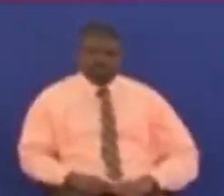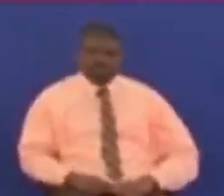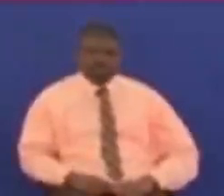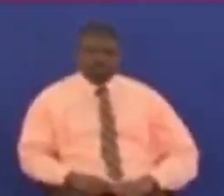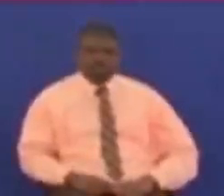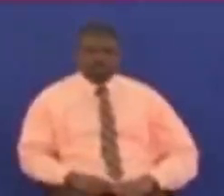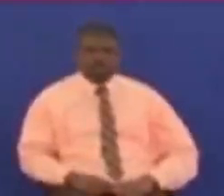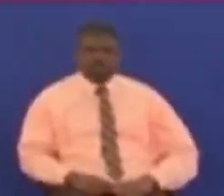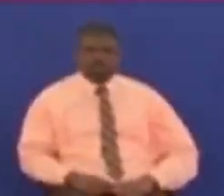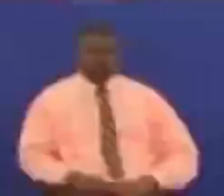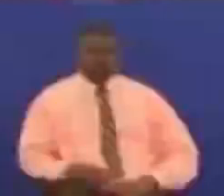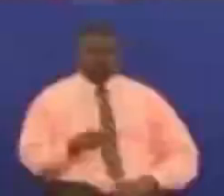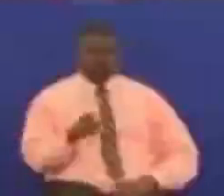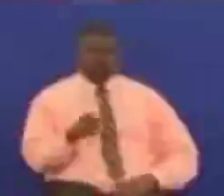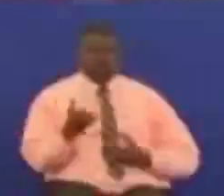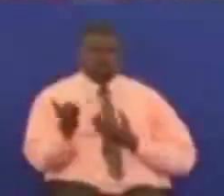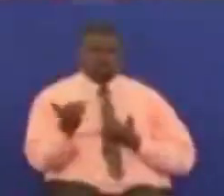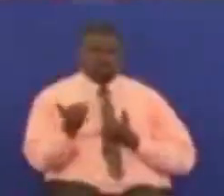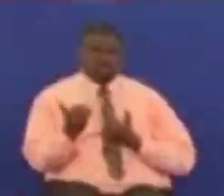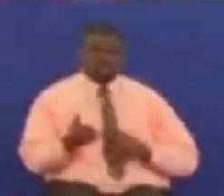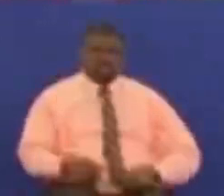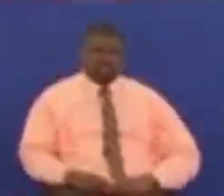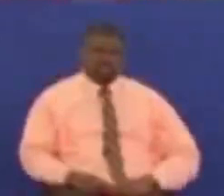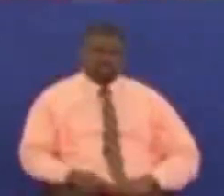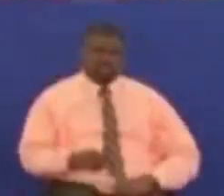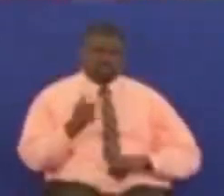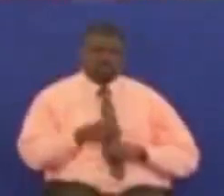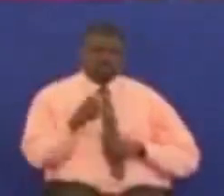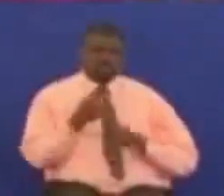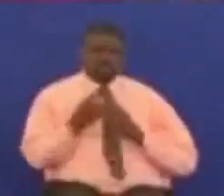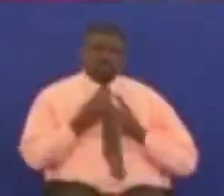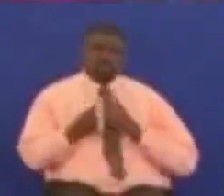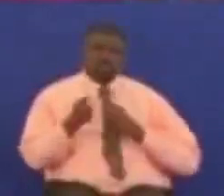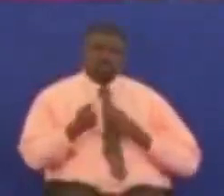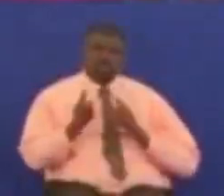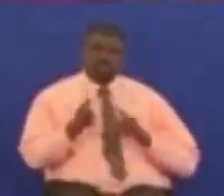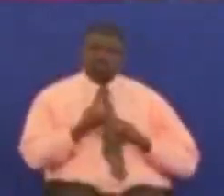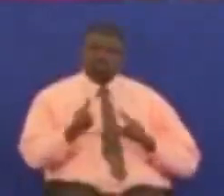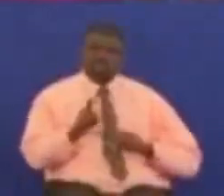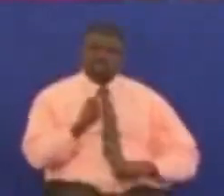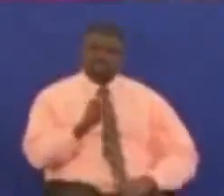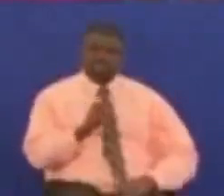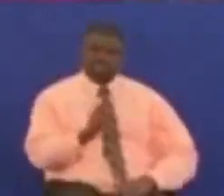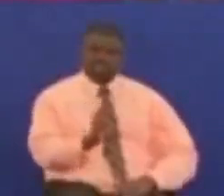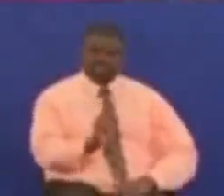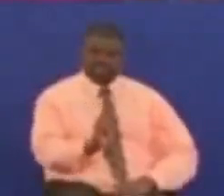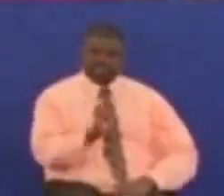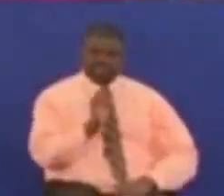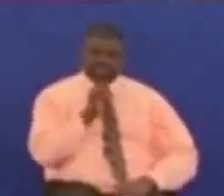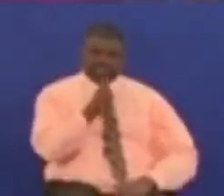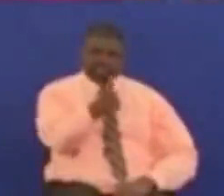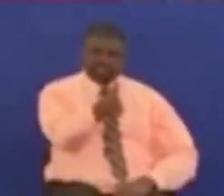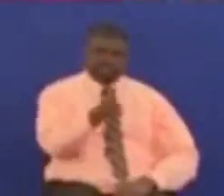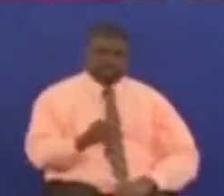I happen to be a lawyer. Wait a second. When you're speaking, it's usually not easy to be static, right. But you have